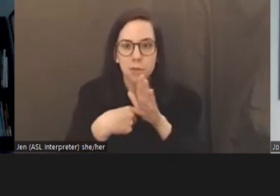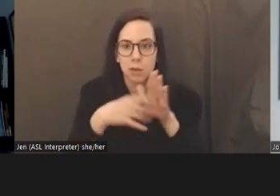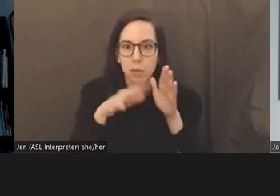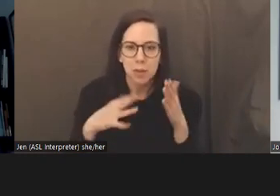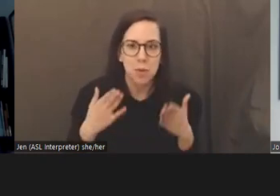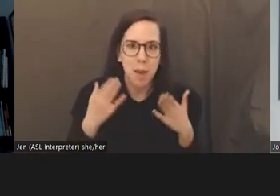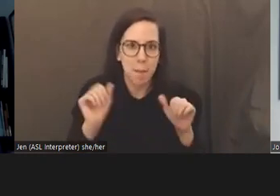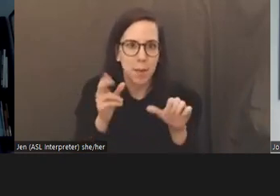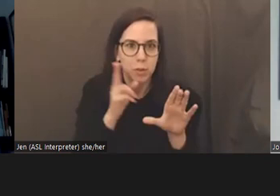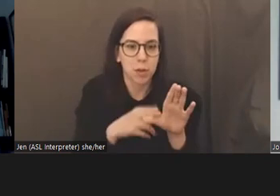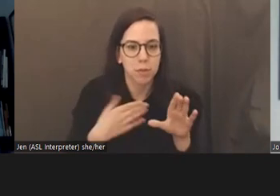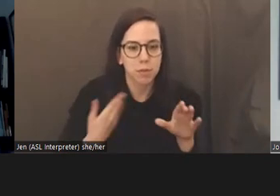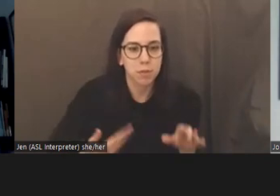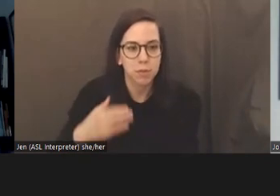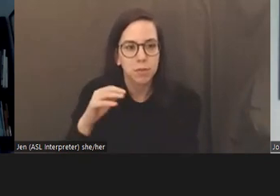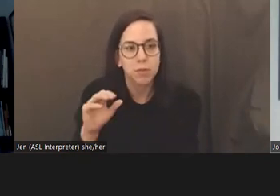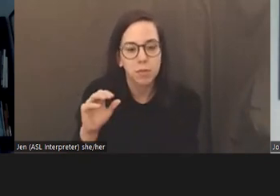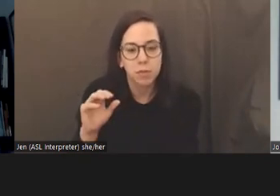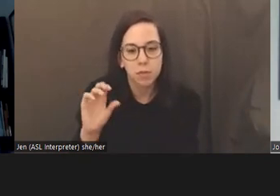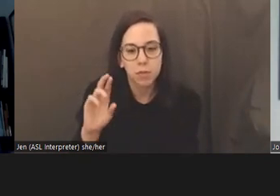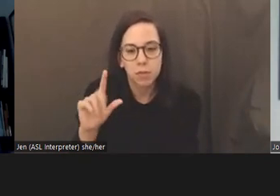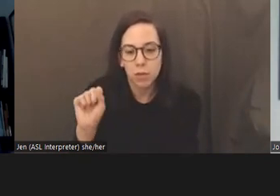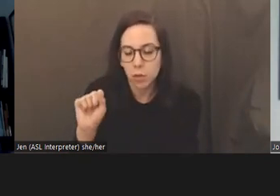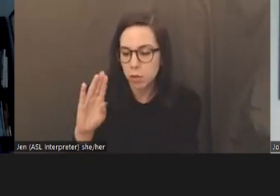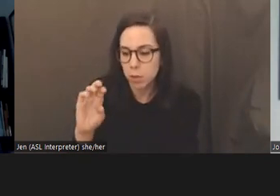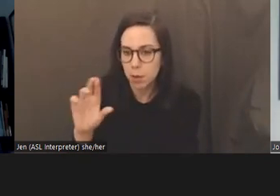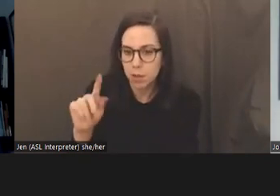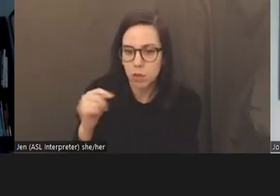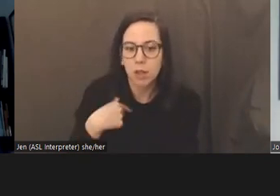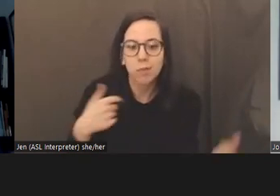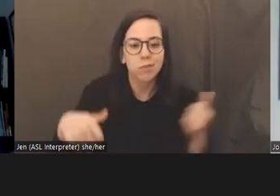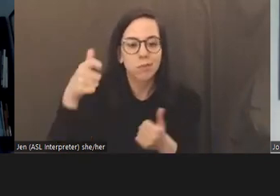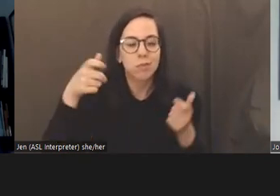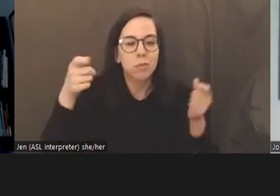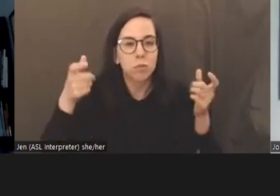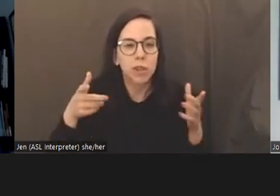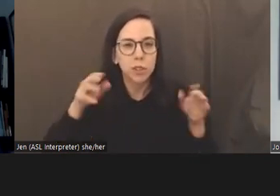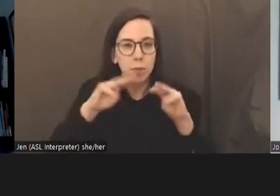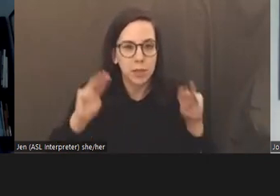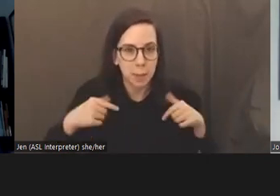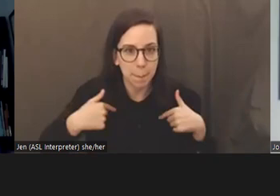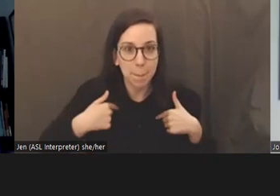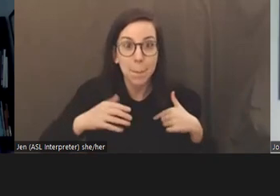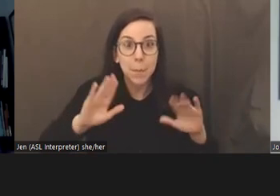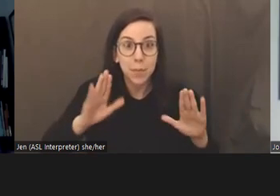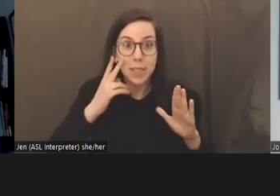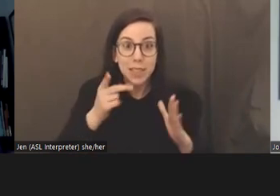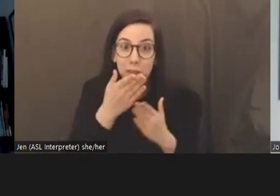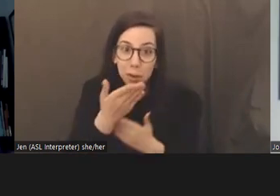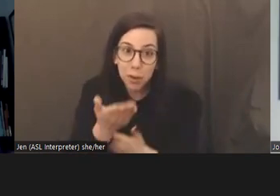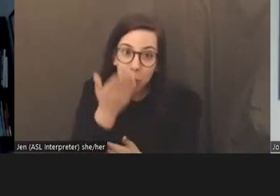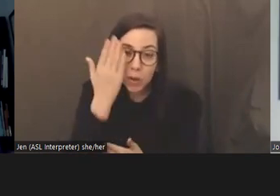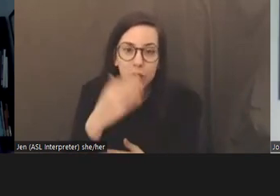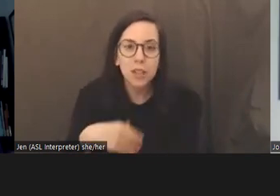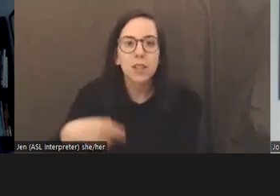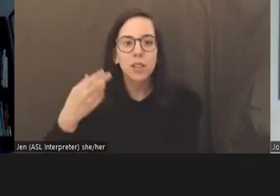My name is Carlos Bossard, and I'm the executive director of the museum. It is great to see you. Good morning. HAMOC's